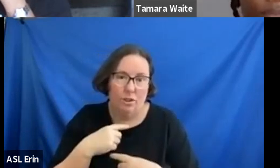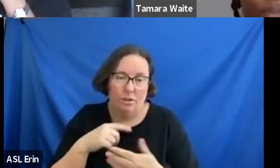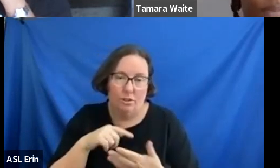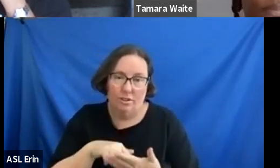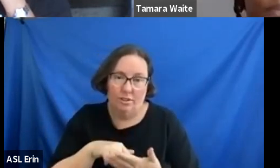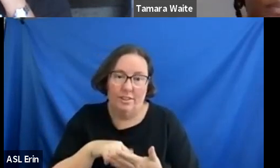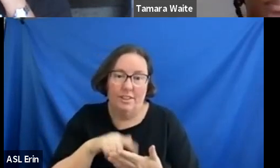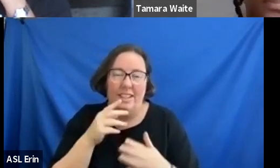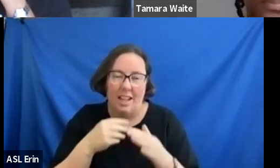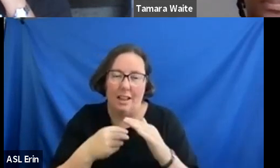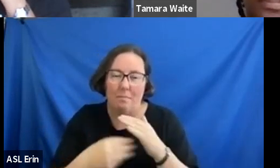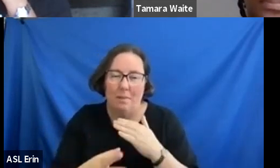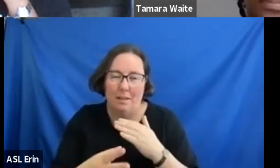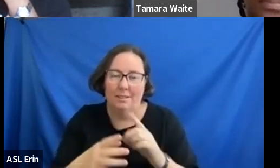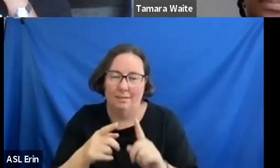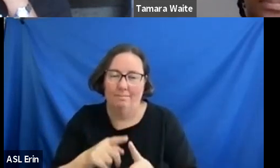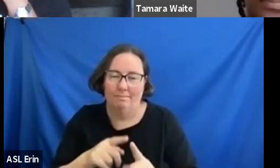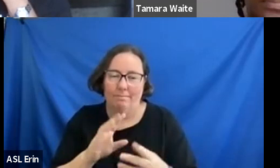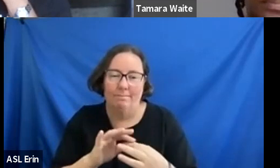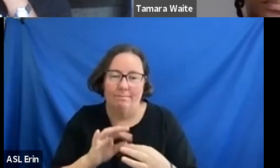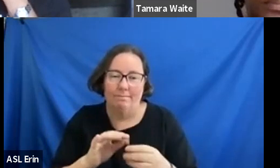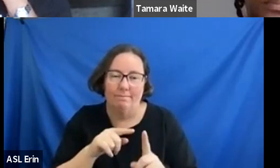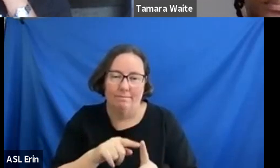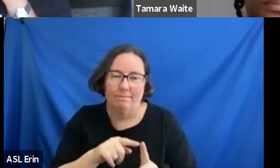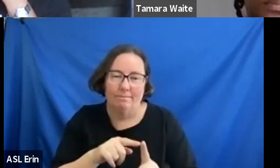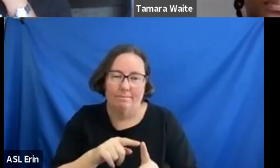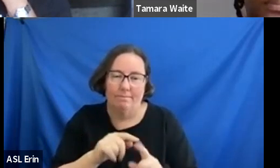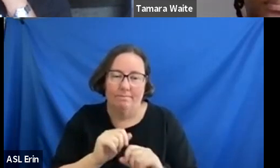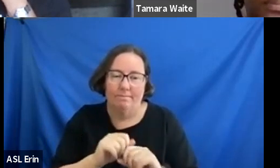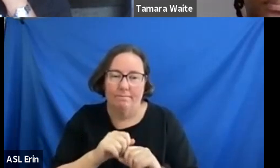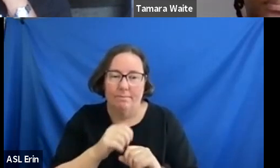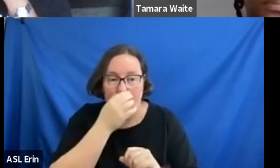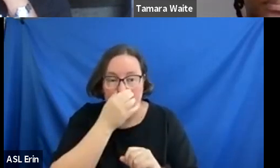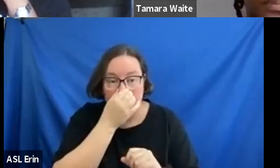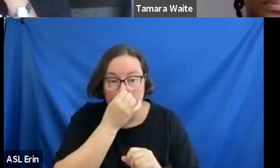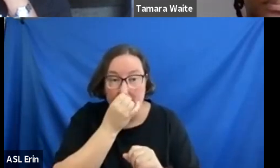is implicit with that is we